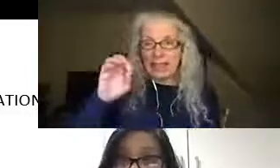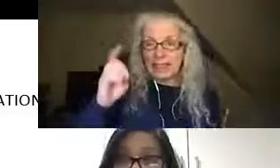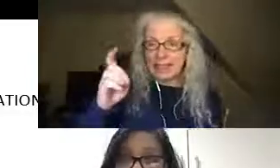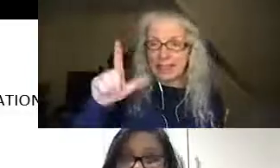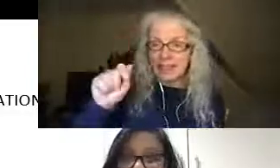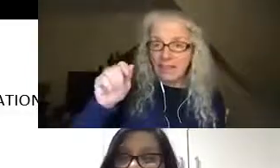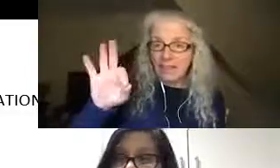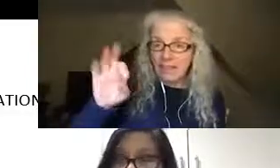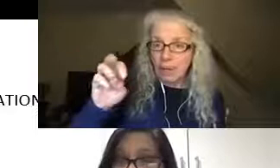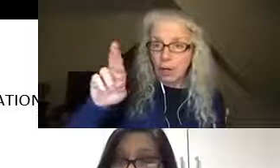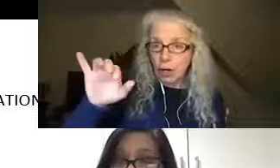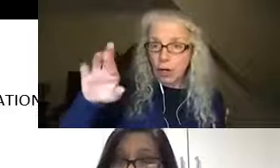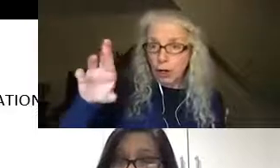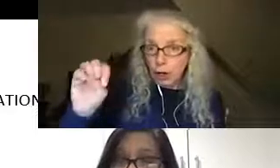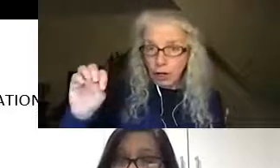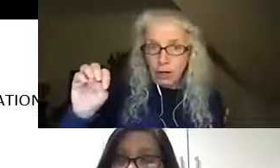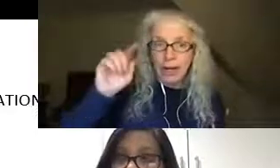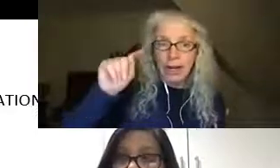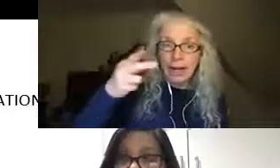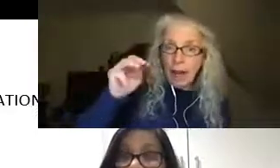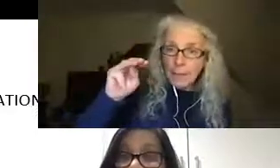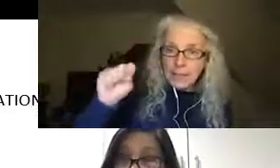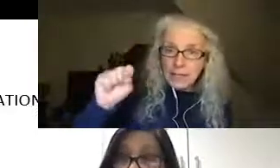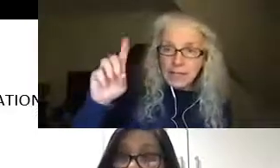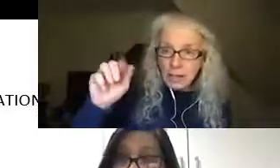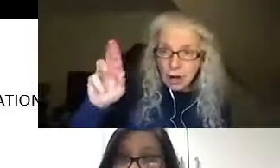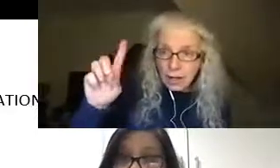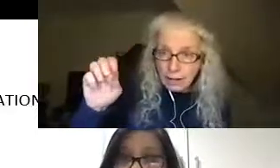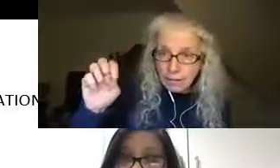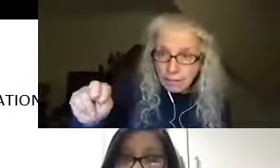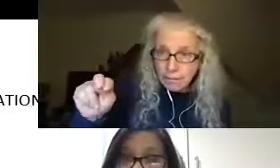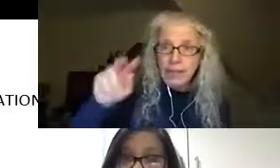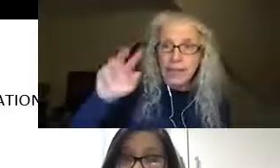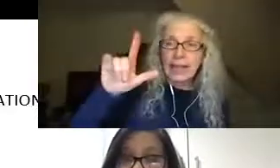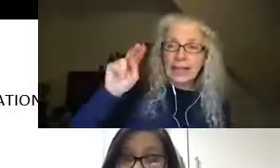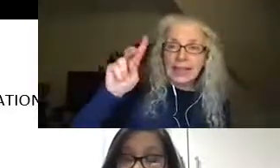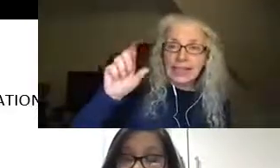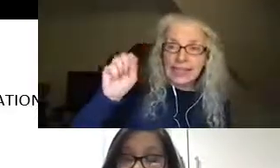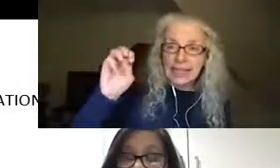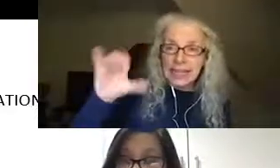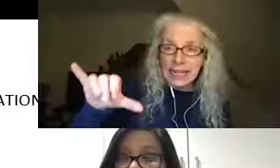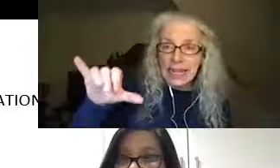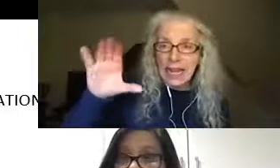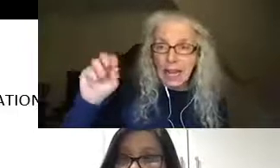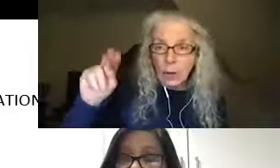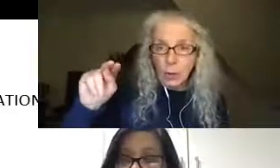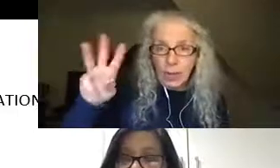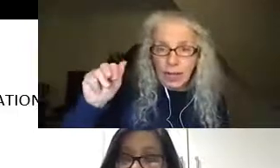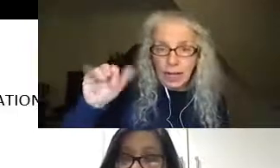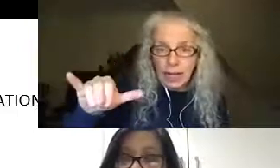LaFerriere, Thomas Darden, and Lindsay Conway. And that was personnel